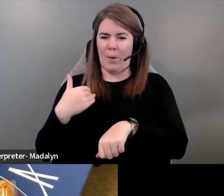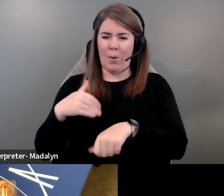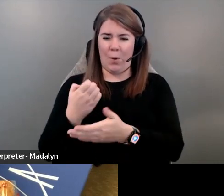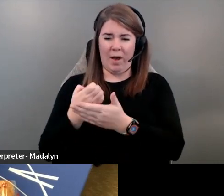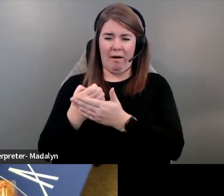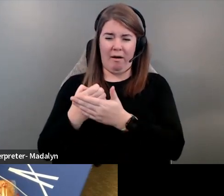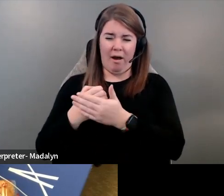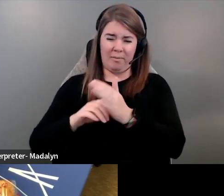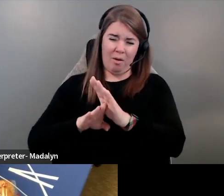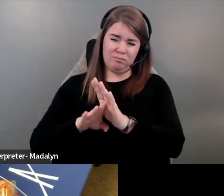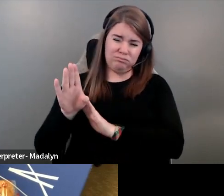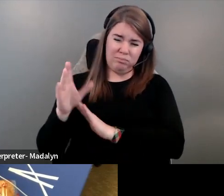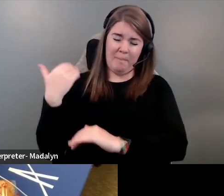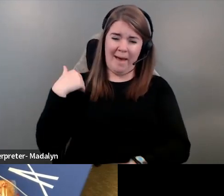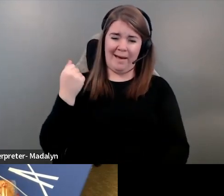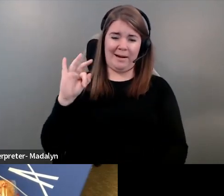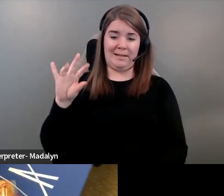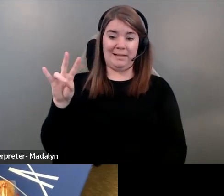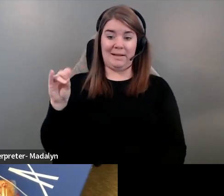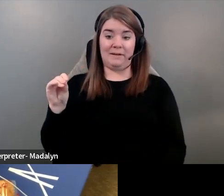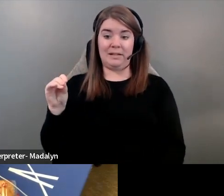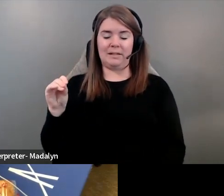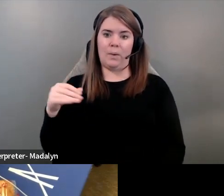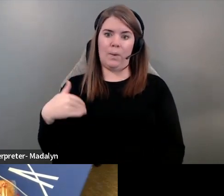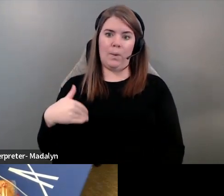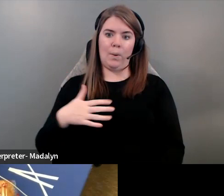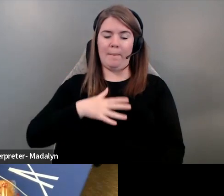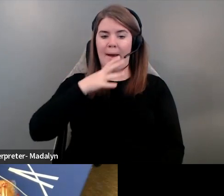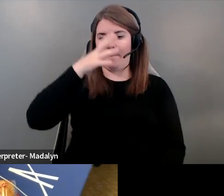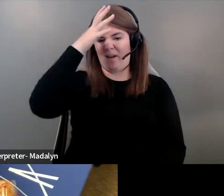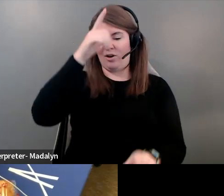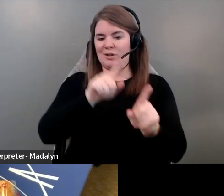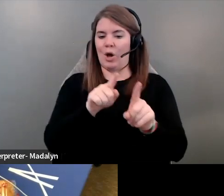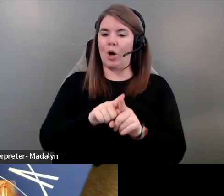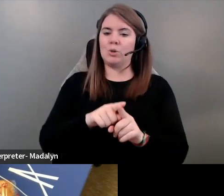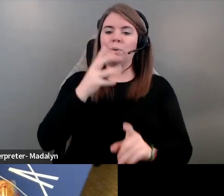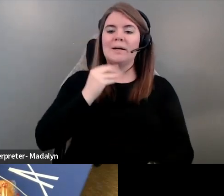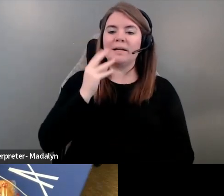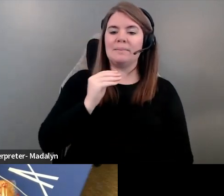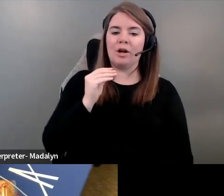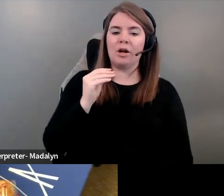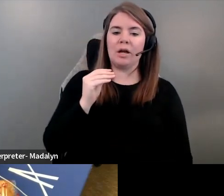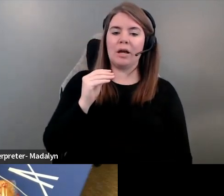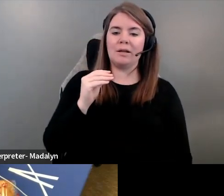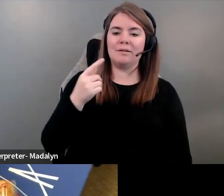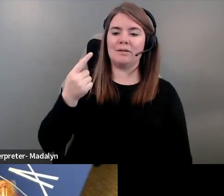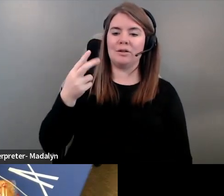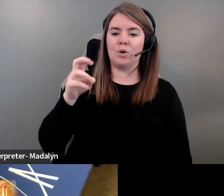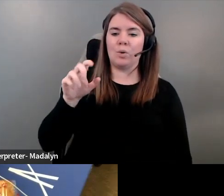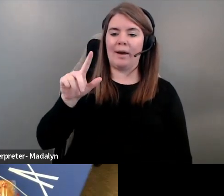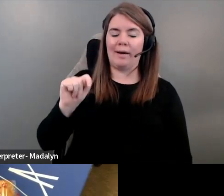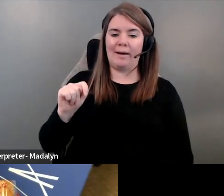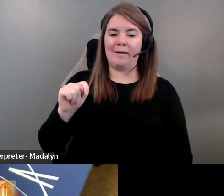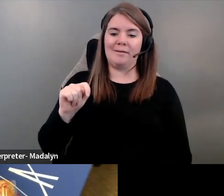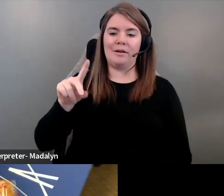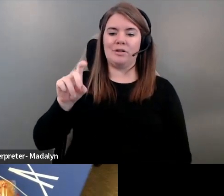70s. And my parents as well went through the Great Depression. And so I was raised, along with my two